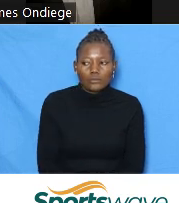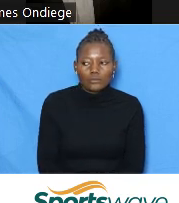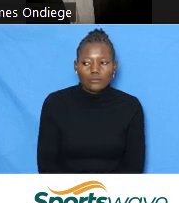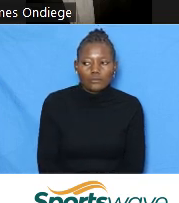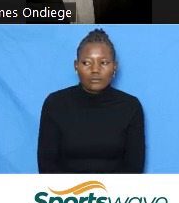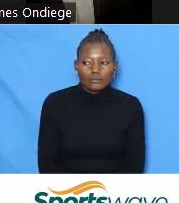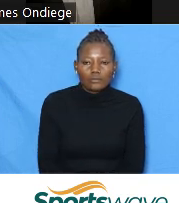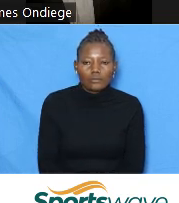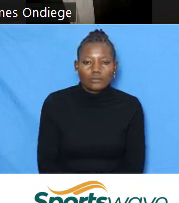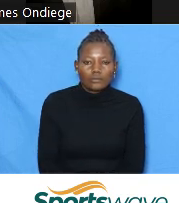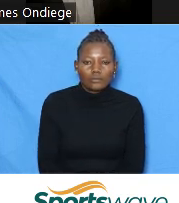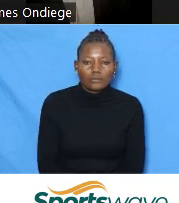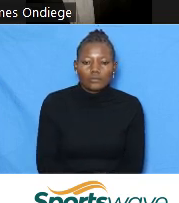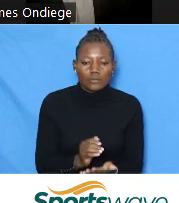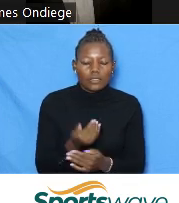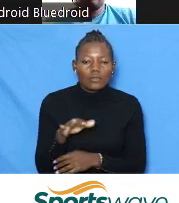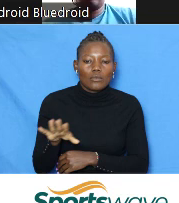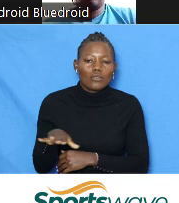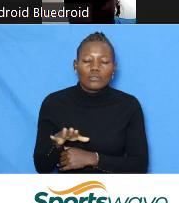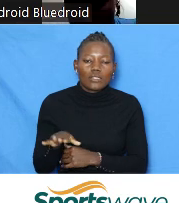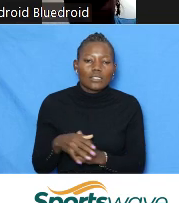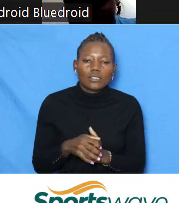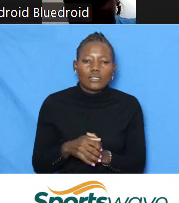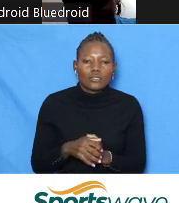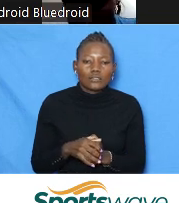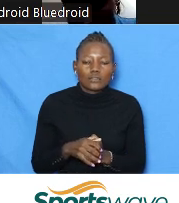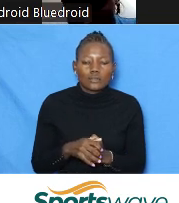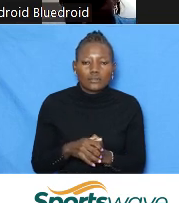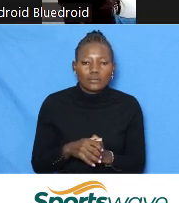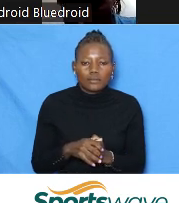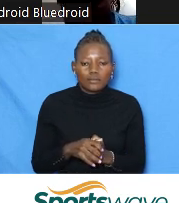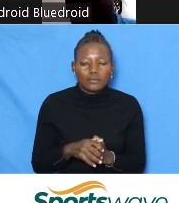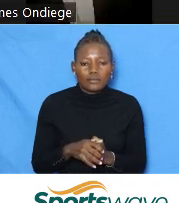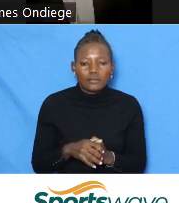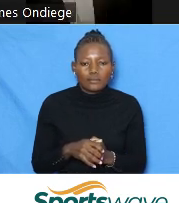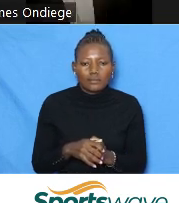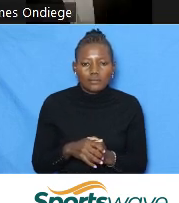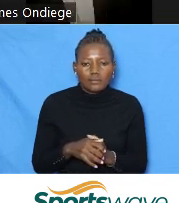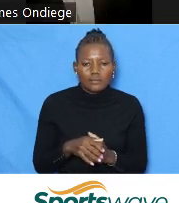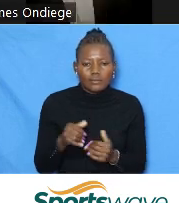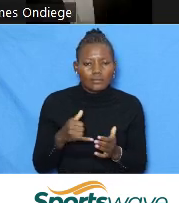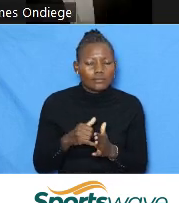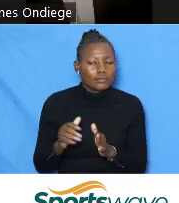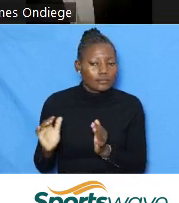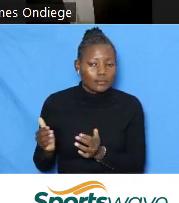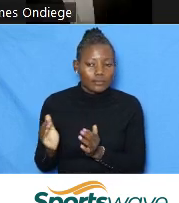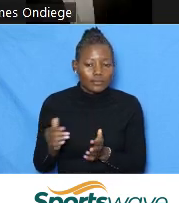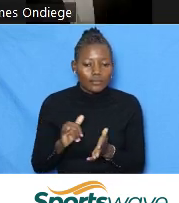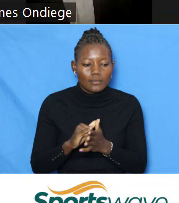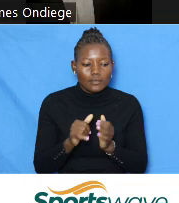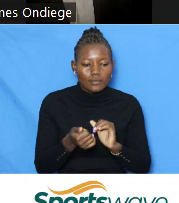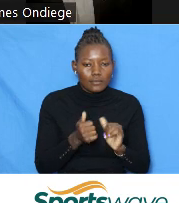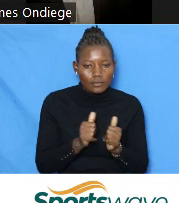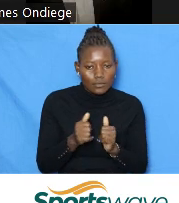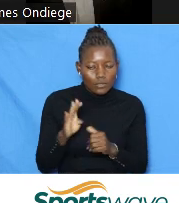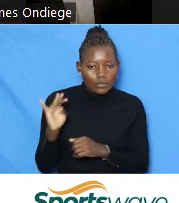Another of the areas that we highly overlook is nutrition. And it is encouraged that sports by